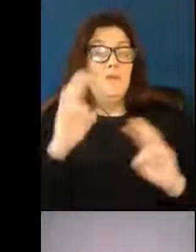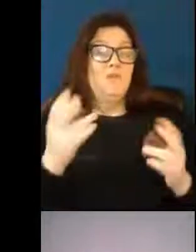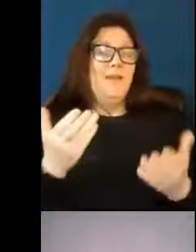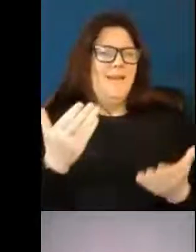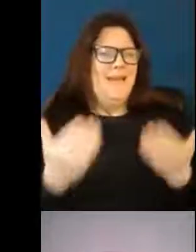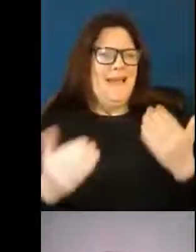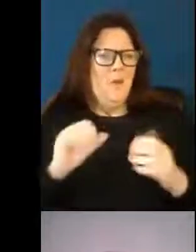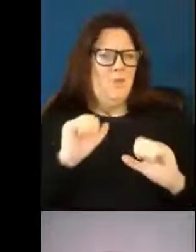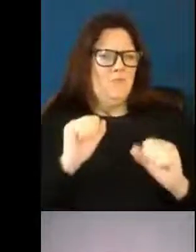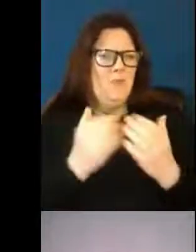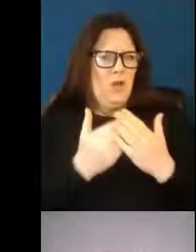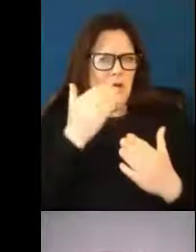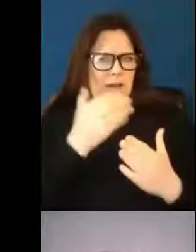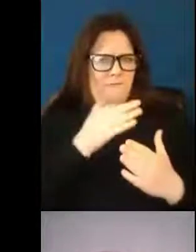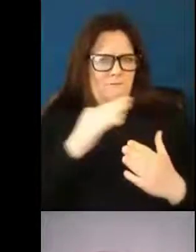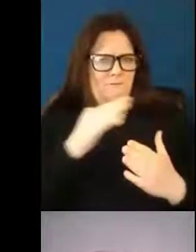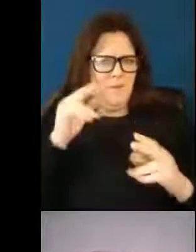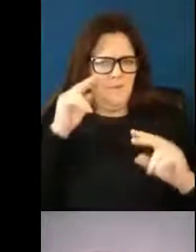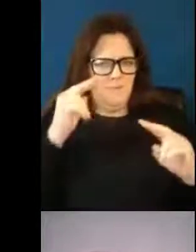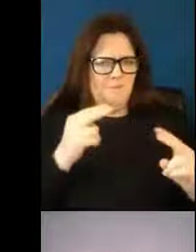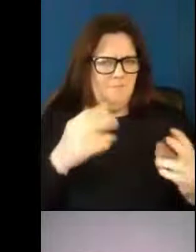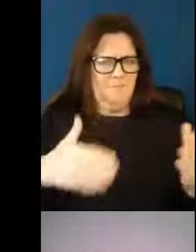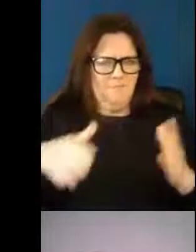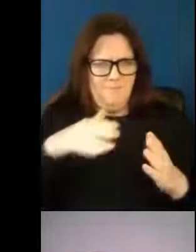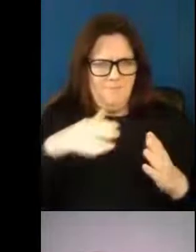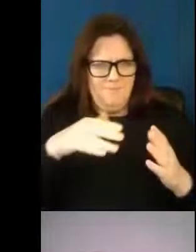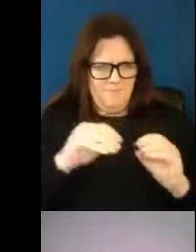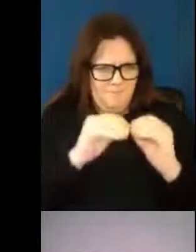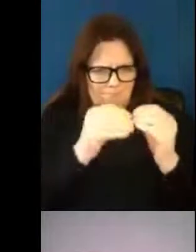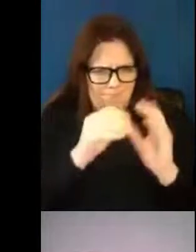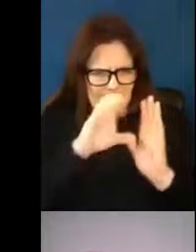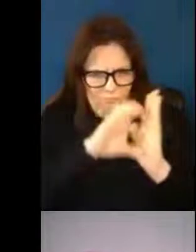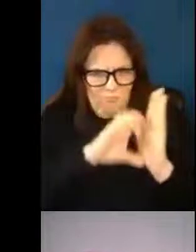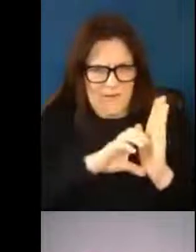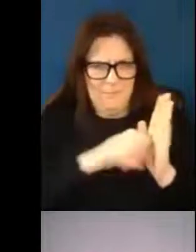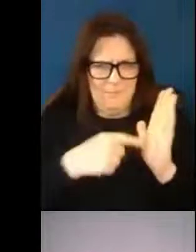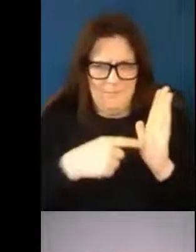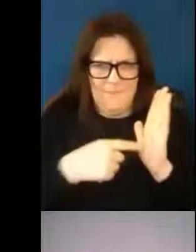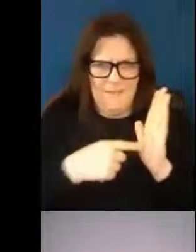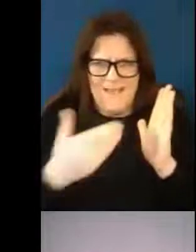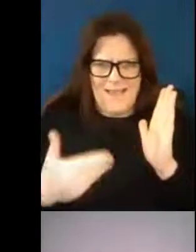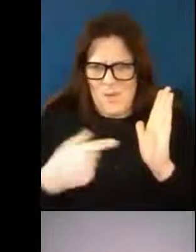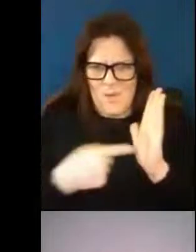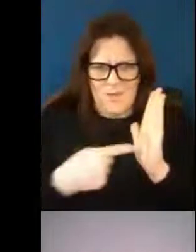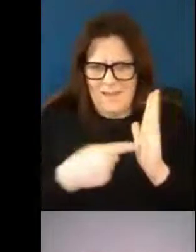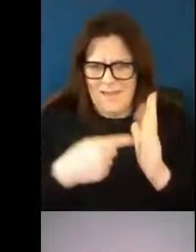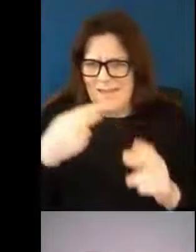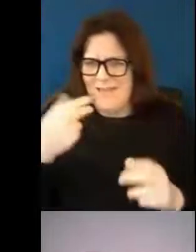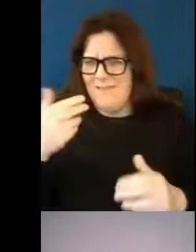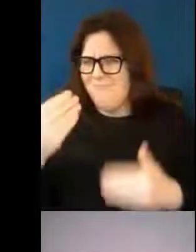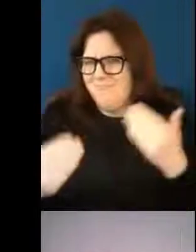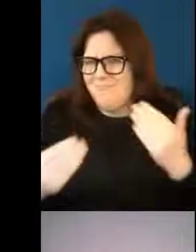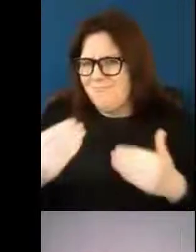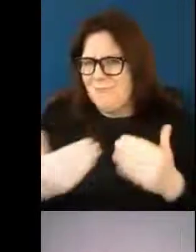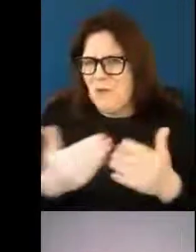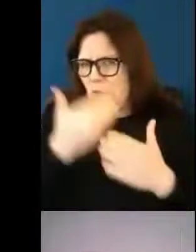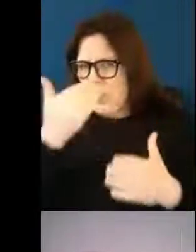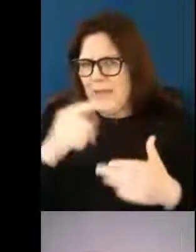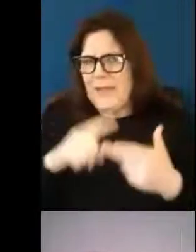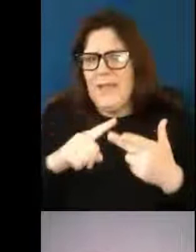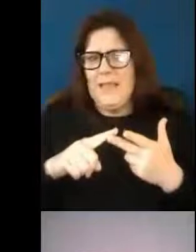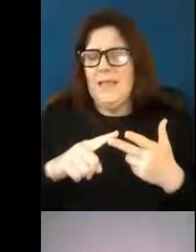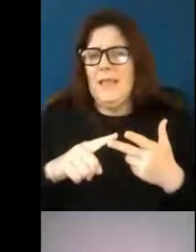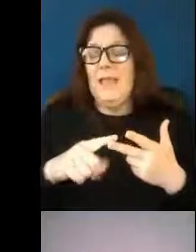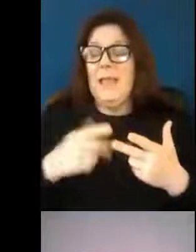how does learning and insight inform our curriculum? How does it inform learning, and how does